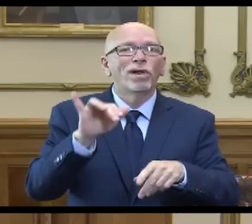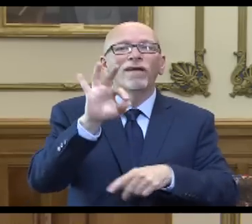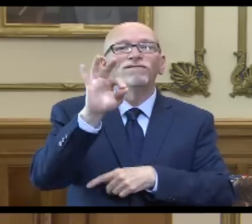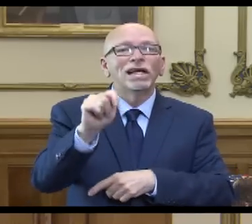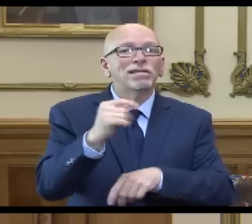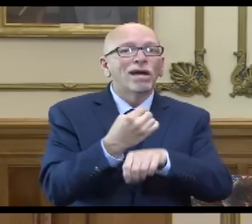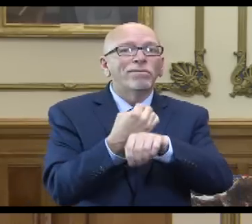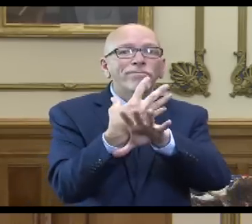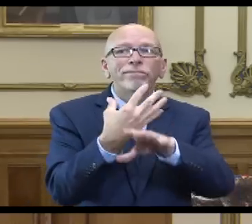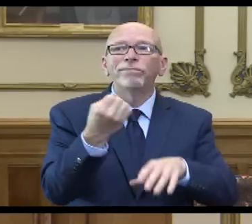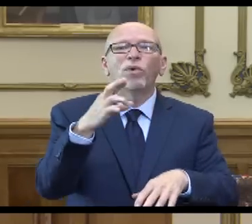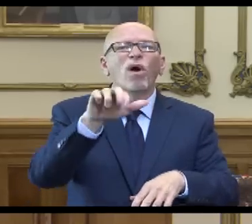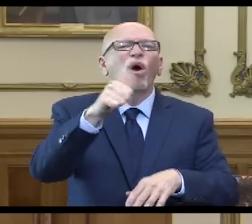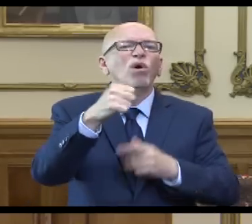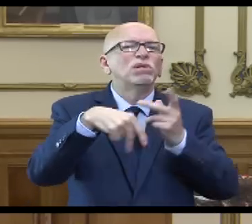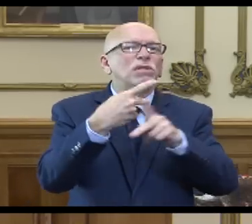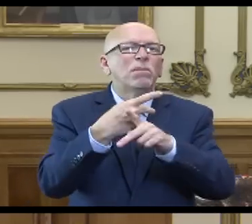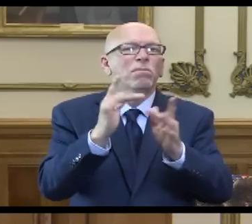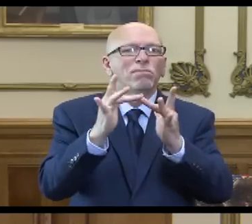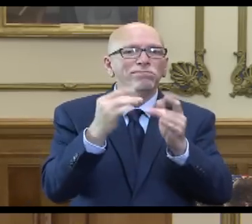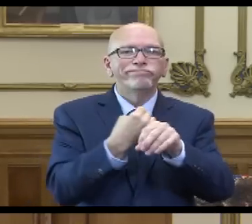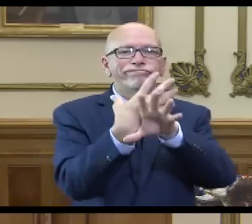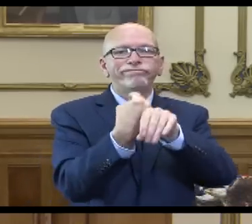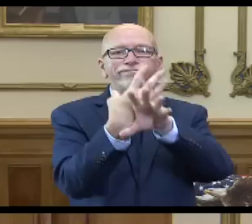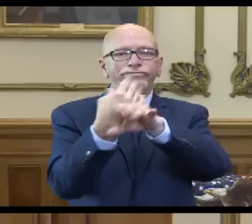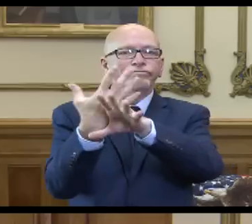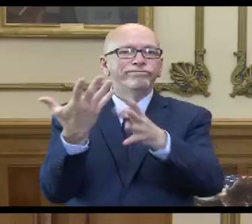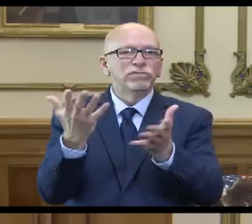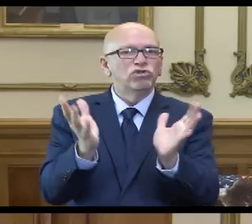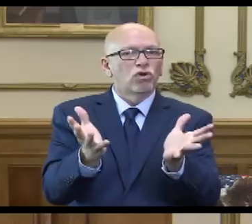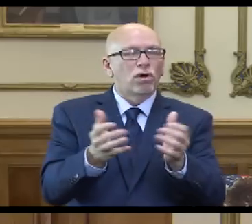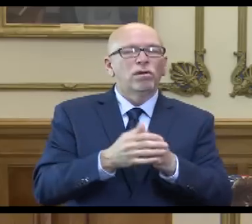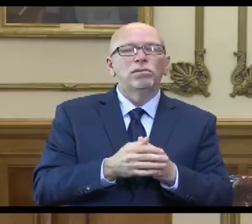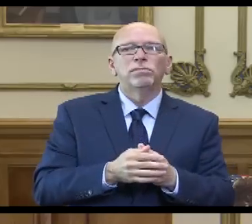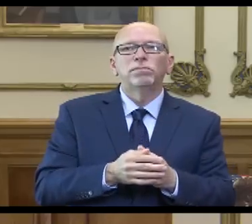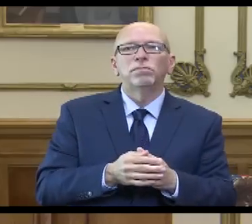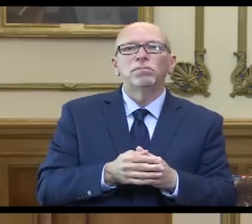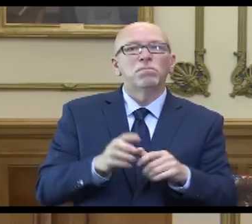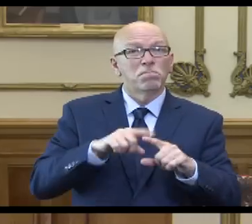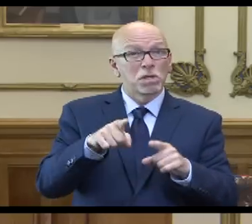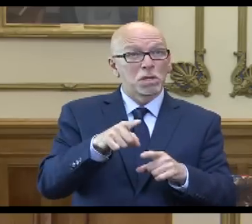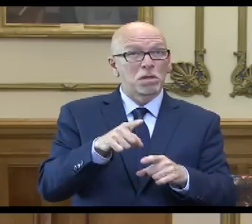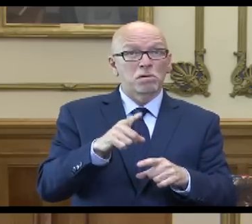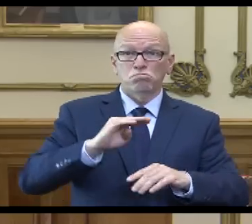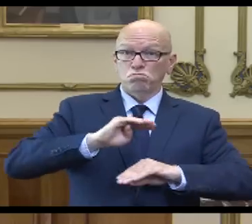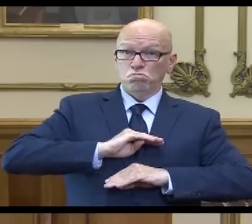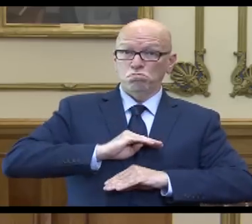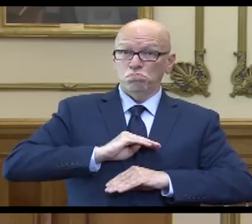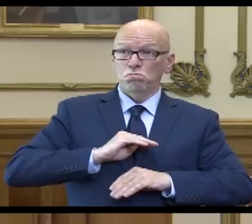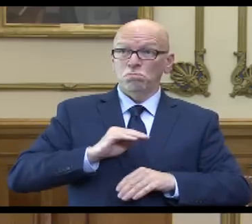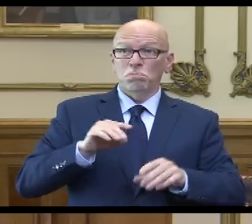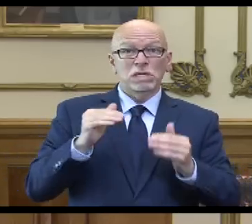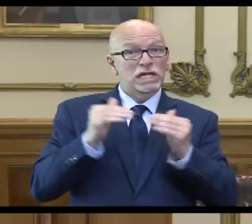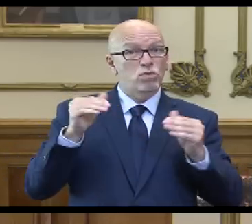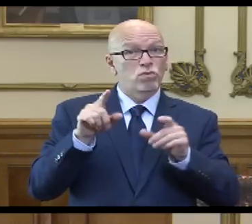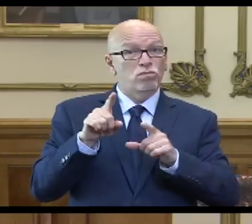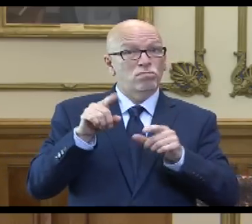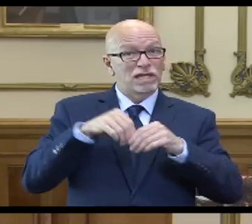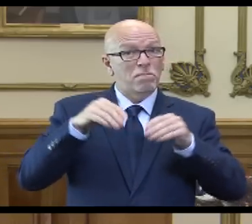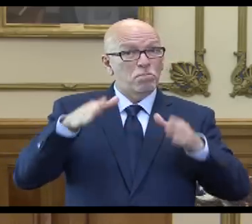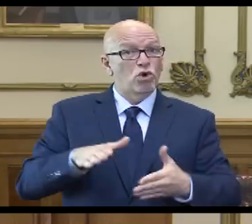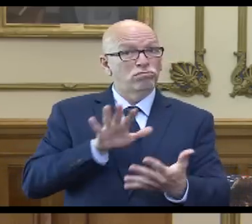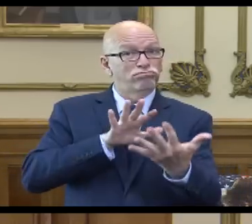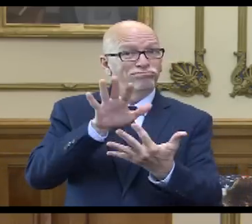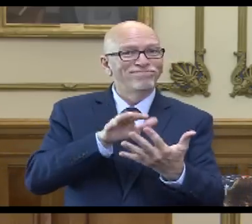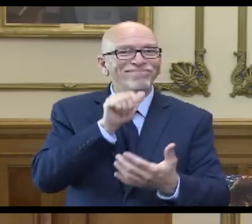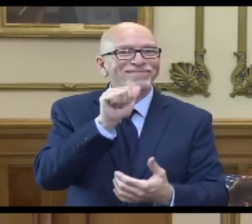or other web-based platforms. But this does not fully substitute for an in-person visit. And now,